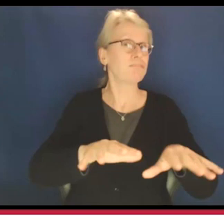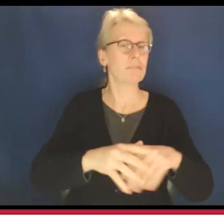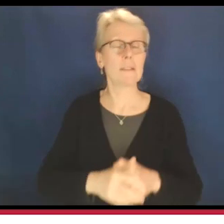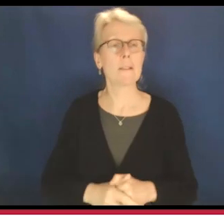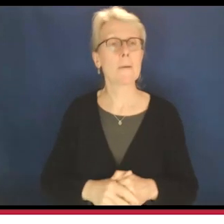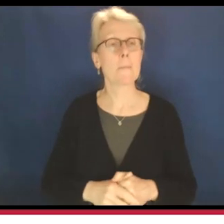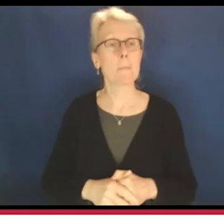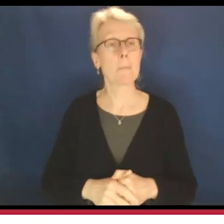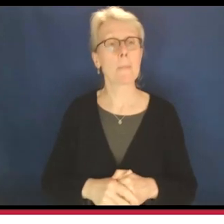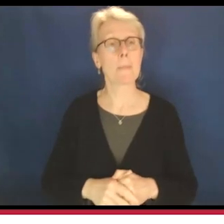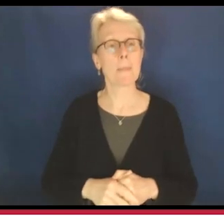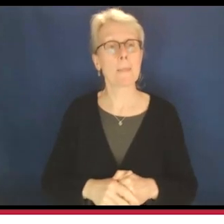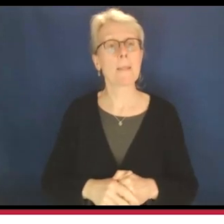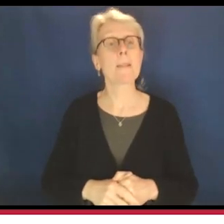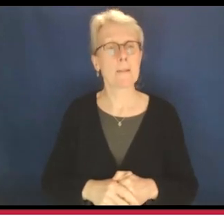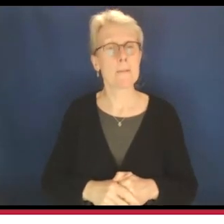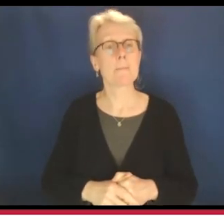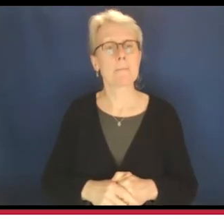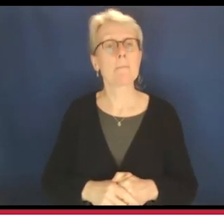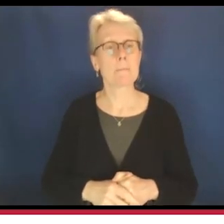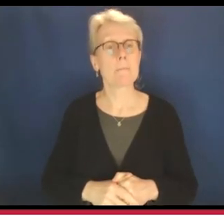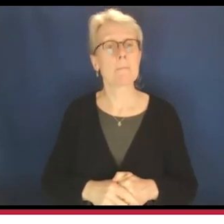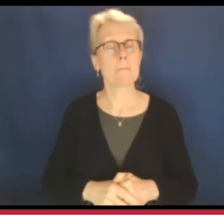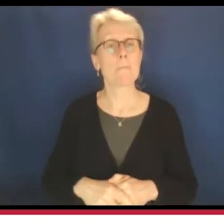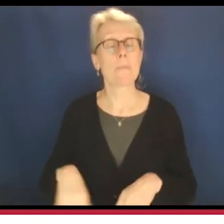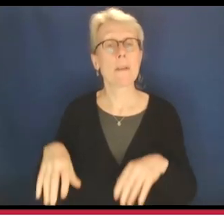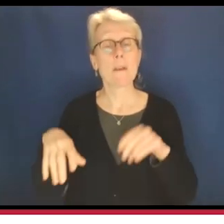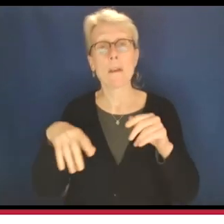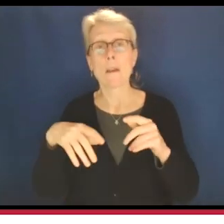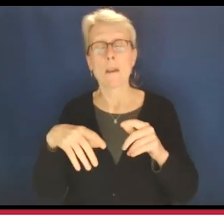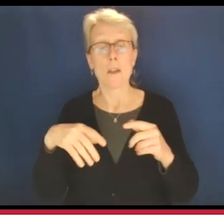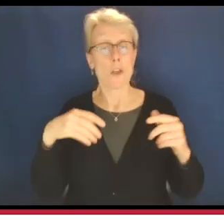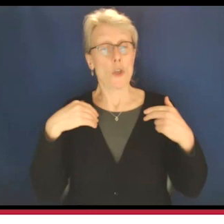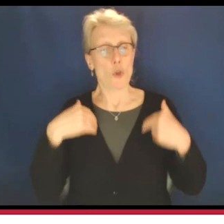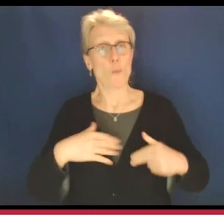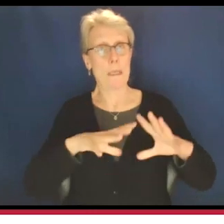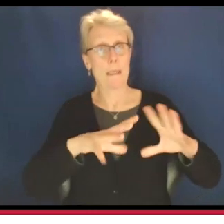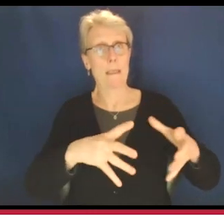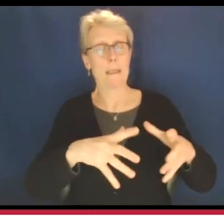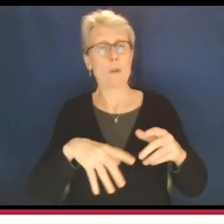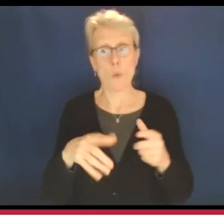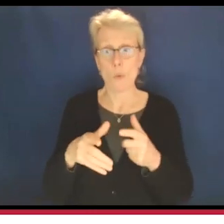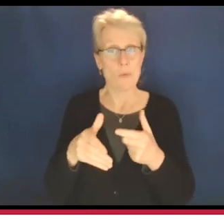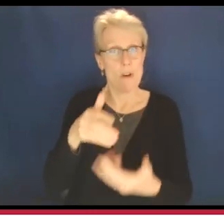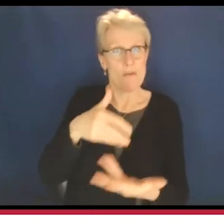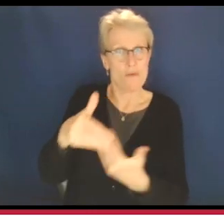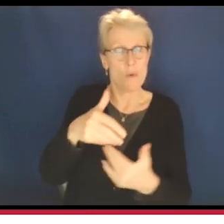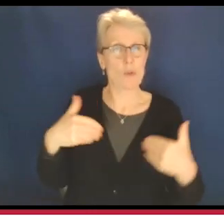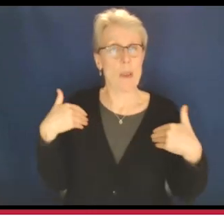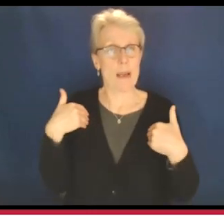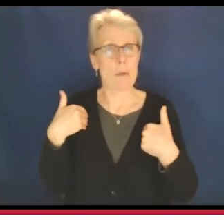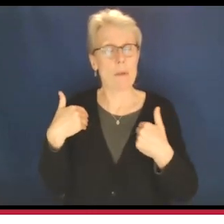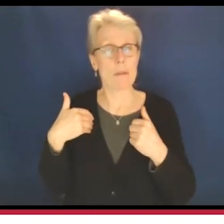The dichotomy is often made between surveillance in the humans who are exposed to animals and surveillance in the